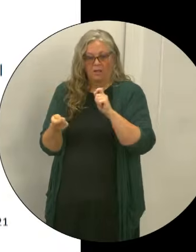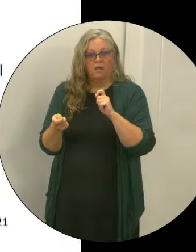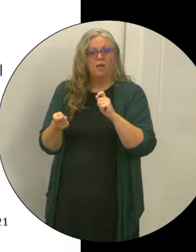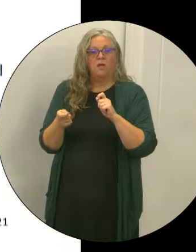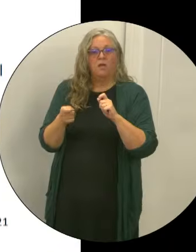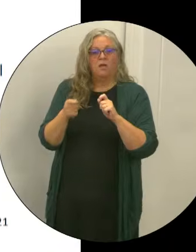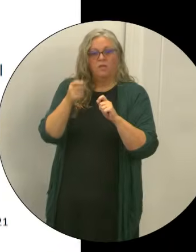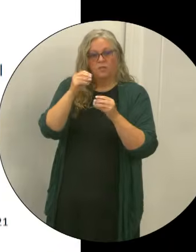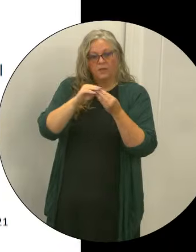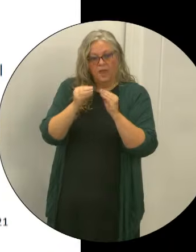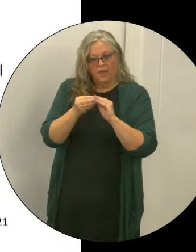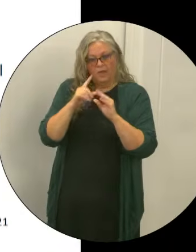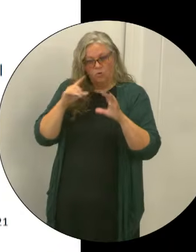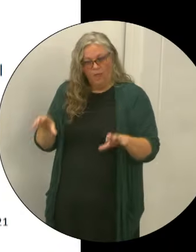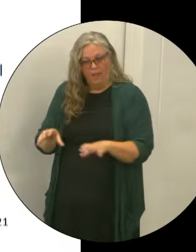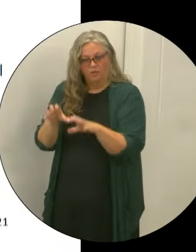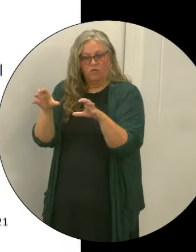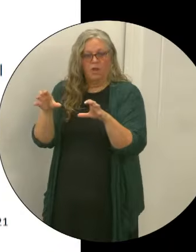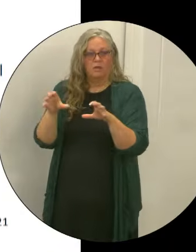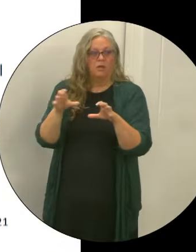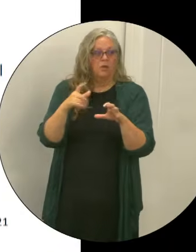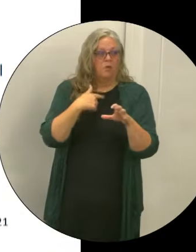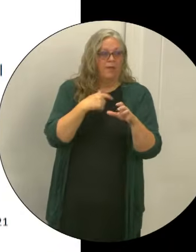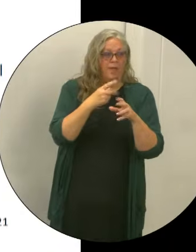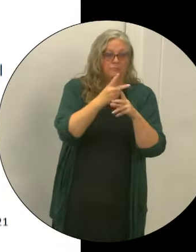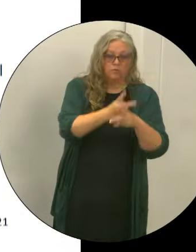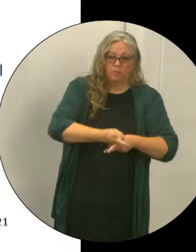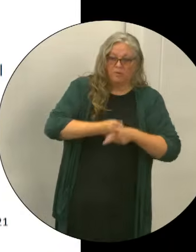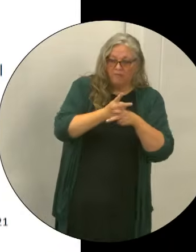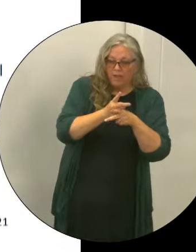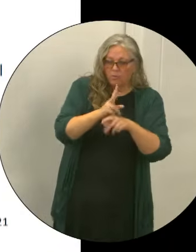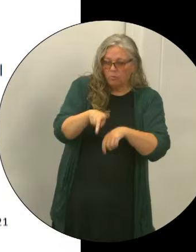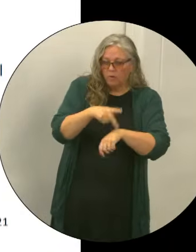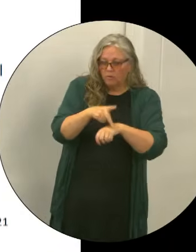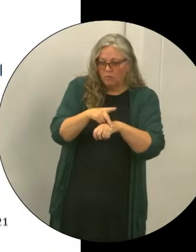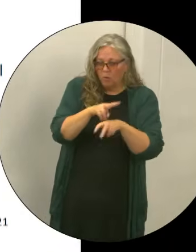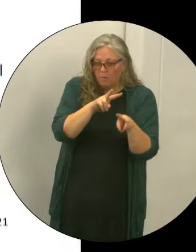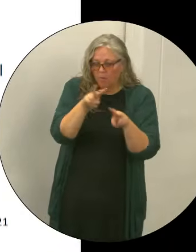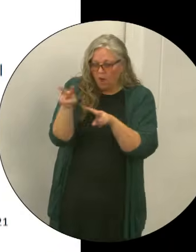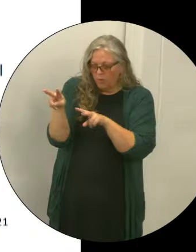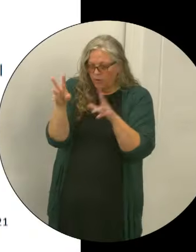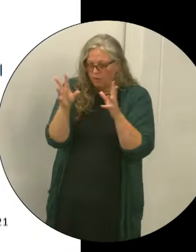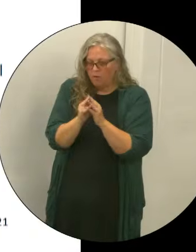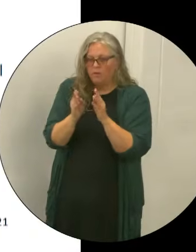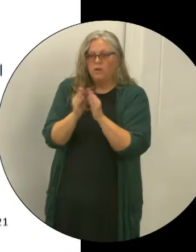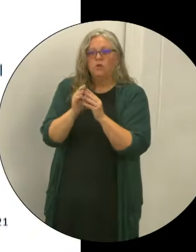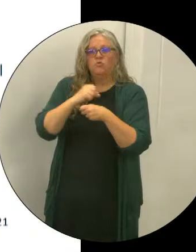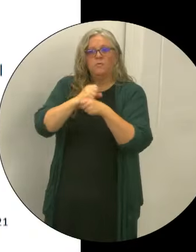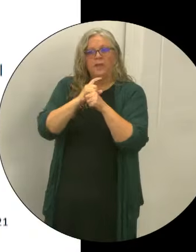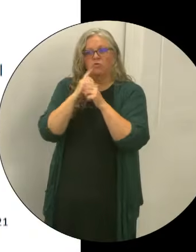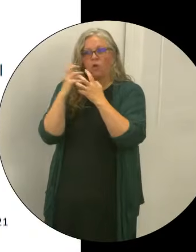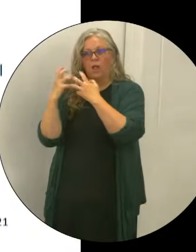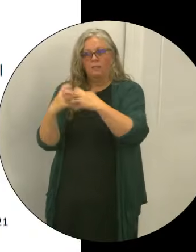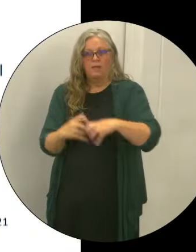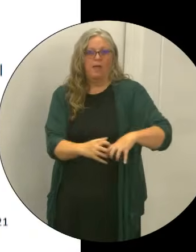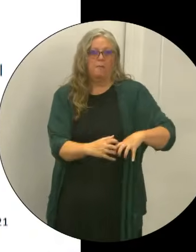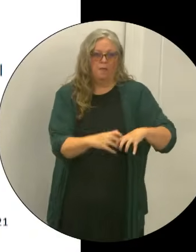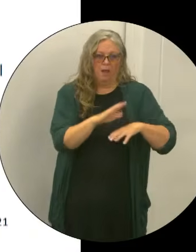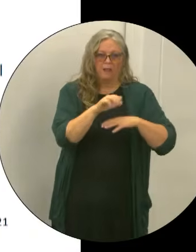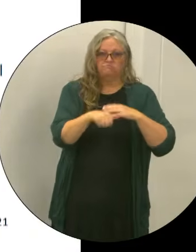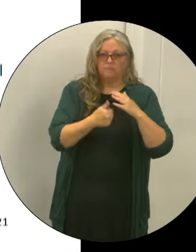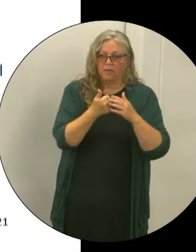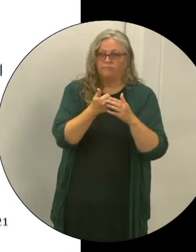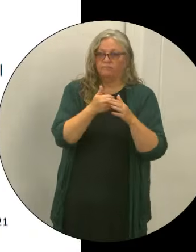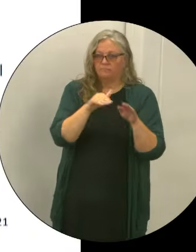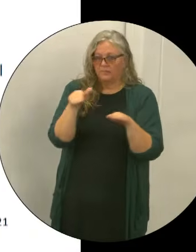survey findings into principal supervisor and principal monitoring conferences to ensure alignment at every level of leadership.